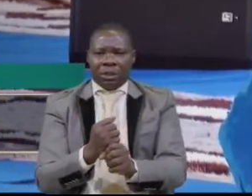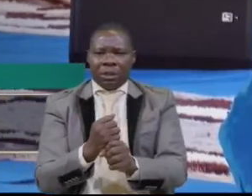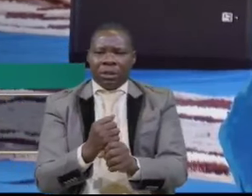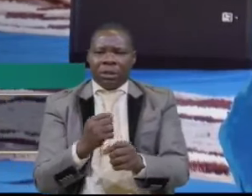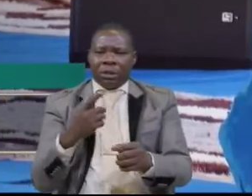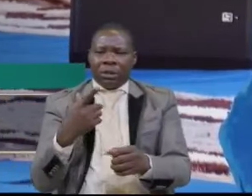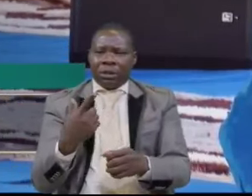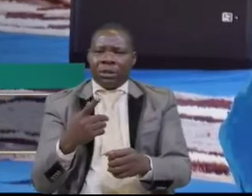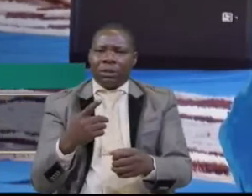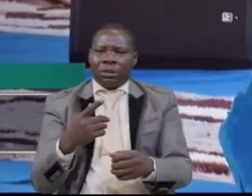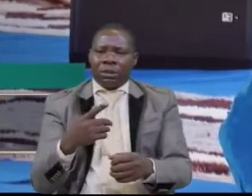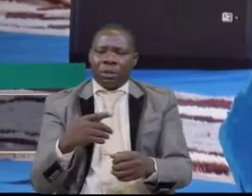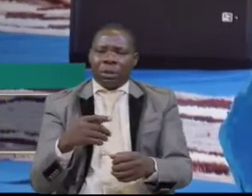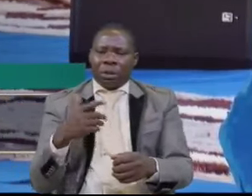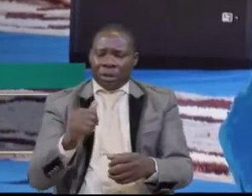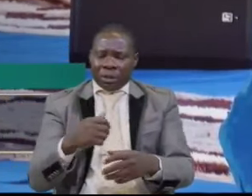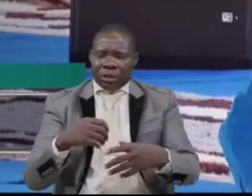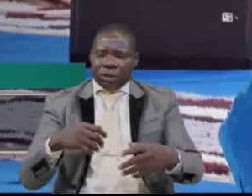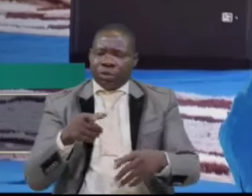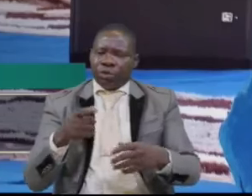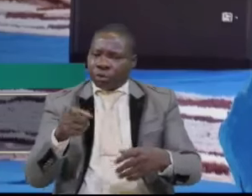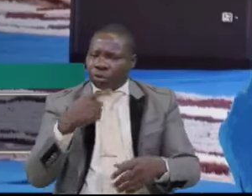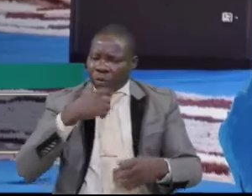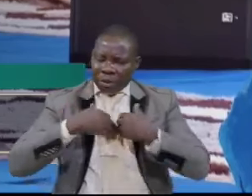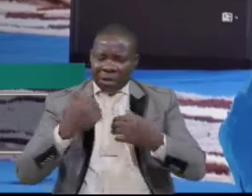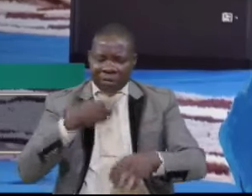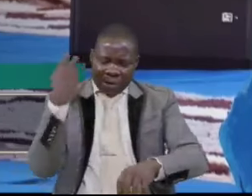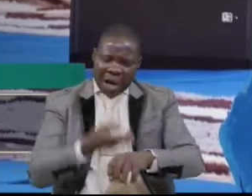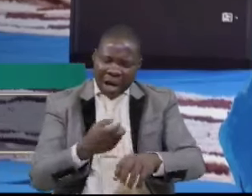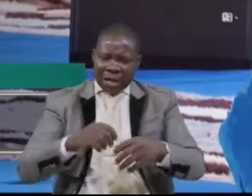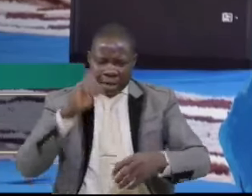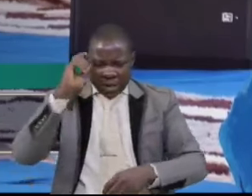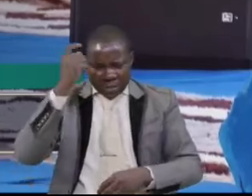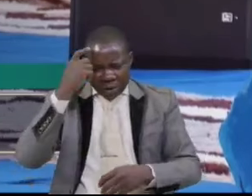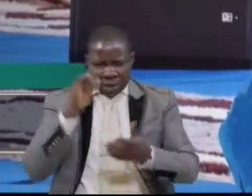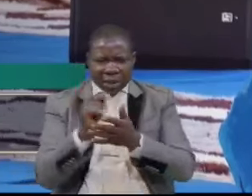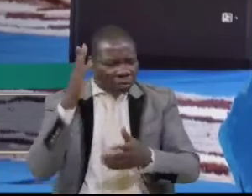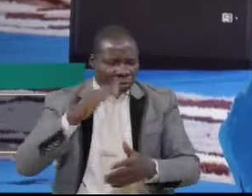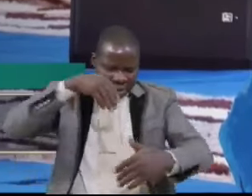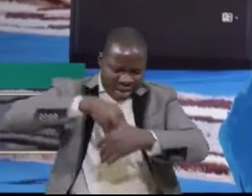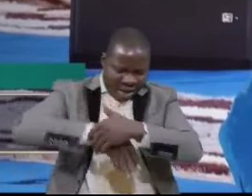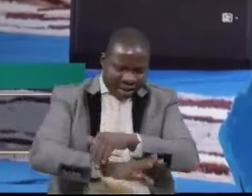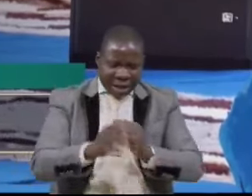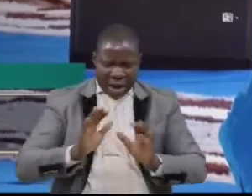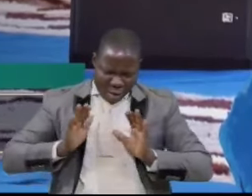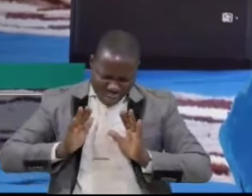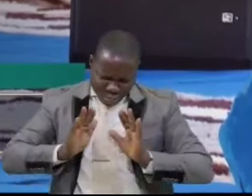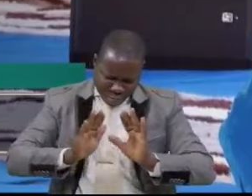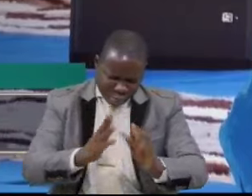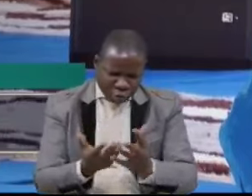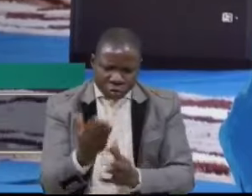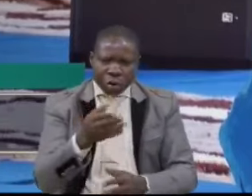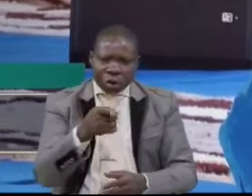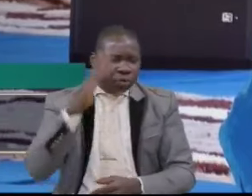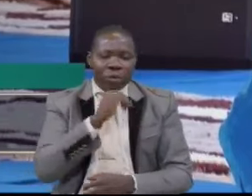a top mind that will penetrate and push through. You'll not be able to achieve anything. But we